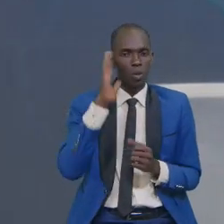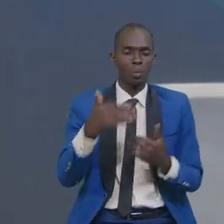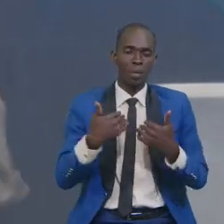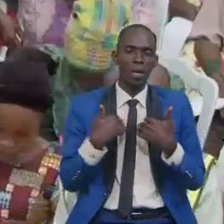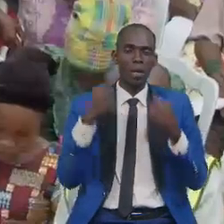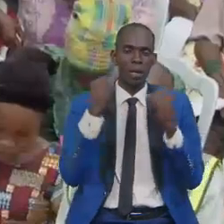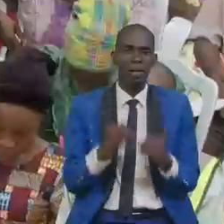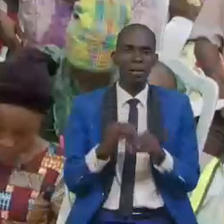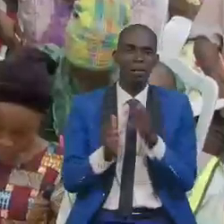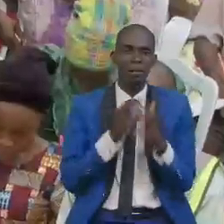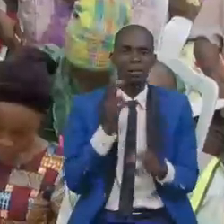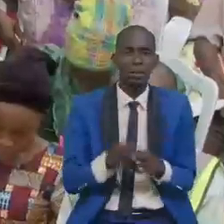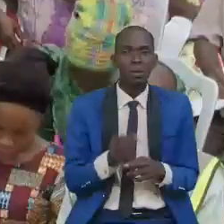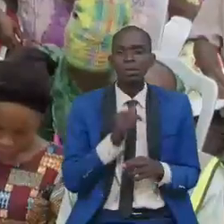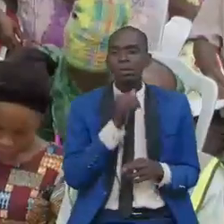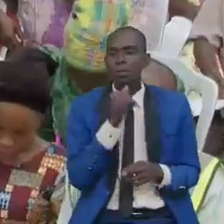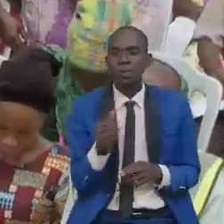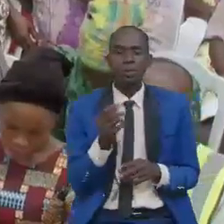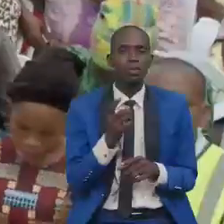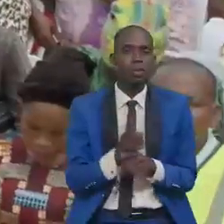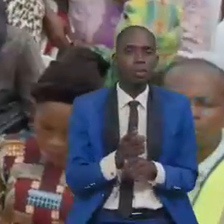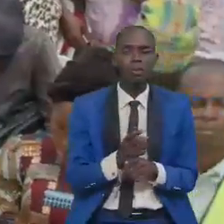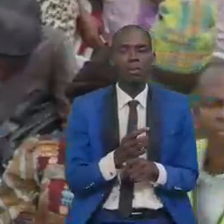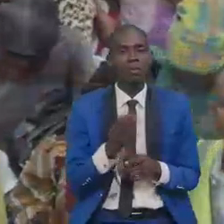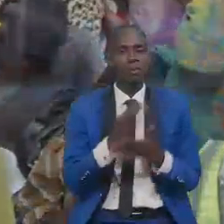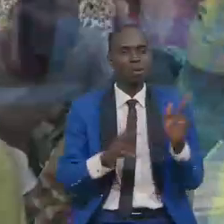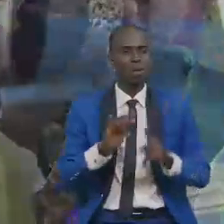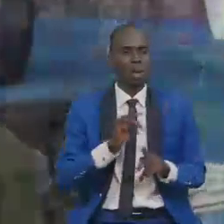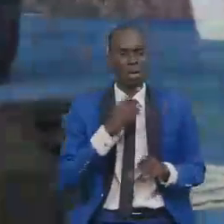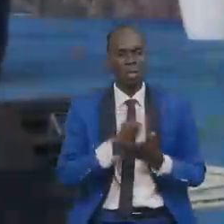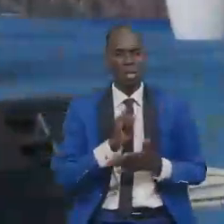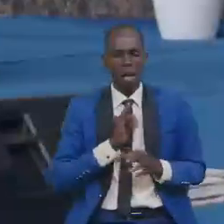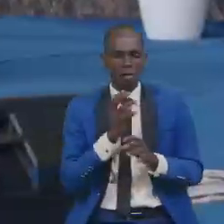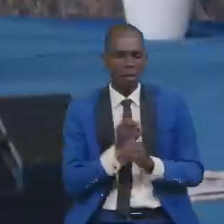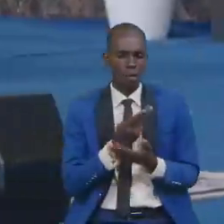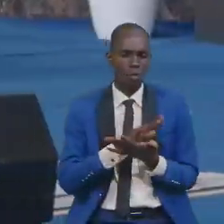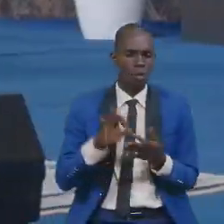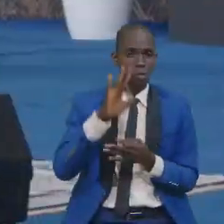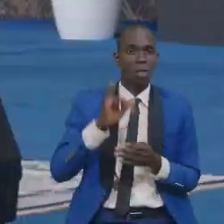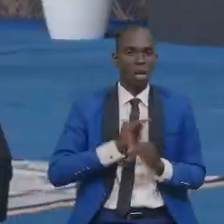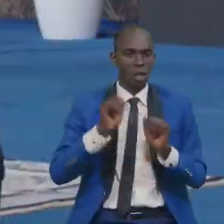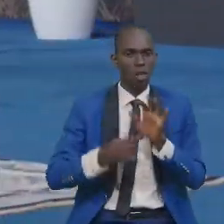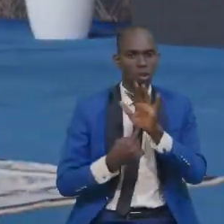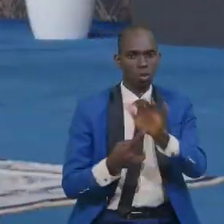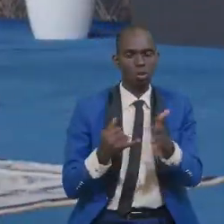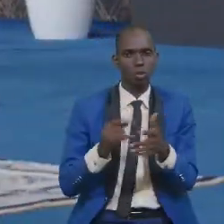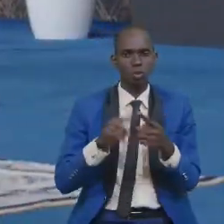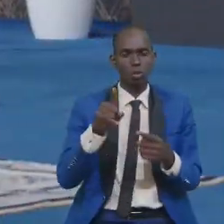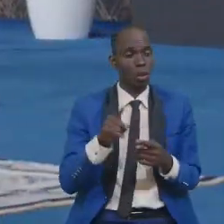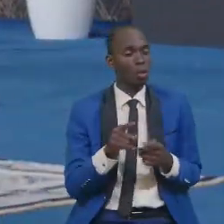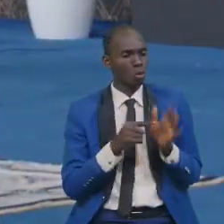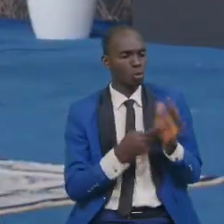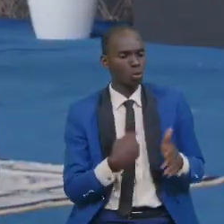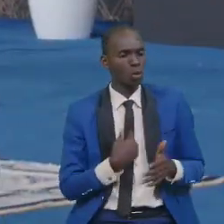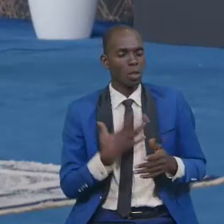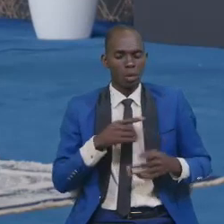not just you know some people it's up the Holy Ghost Pastor can I show you how delicious I said go ahead and then they